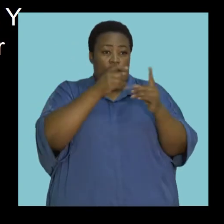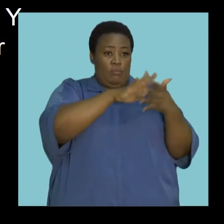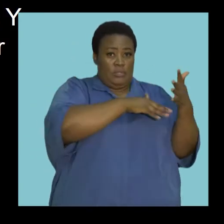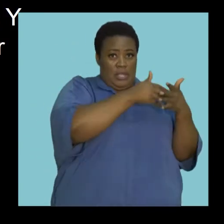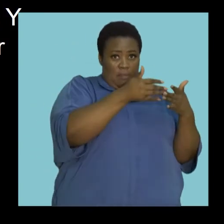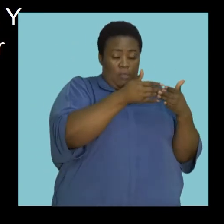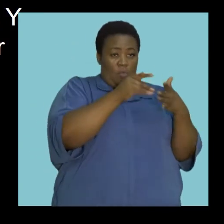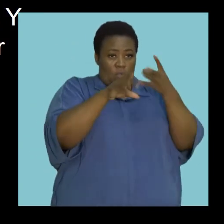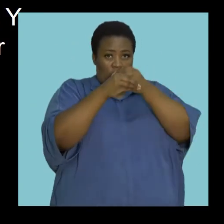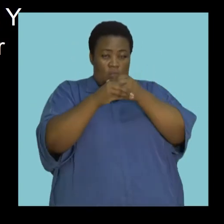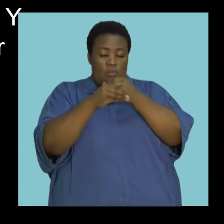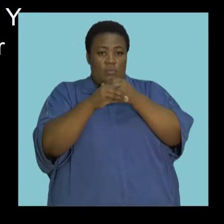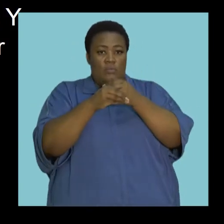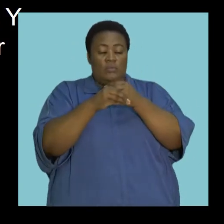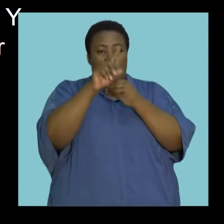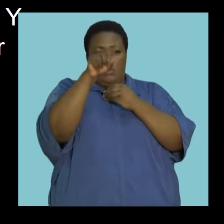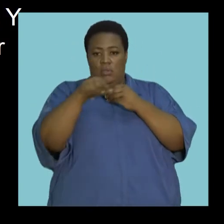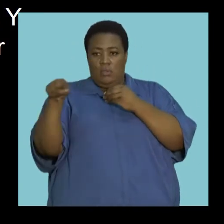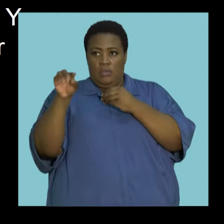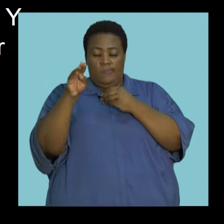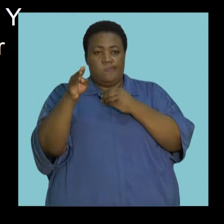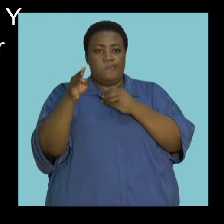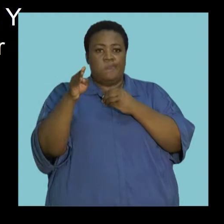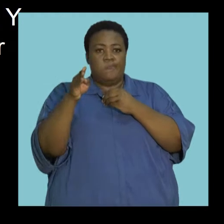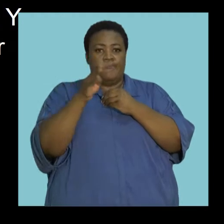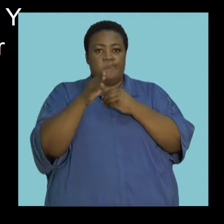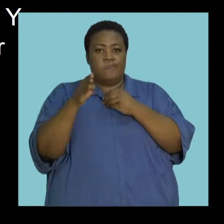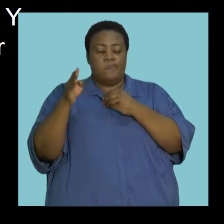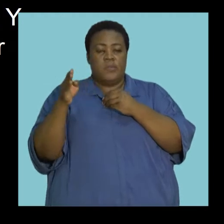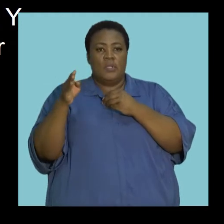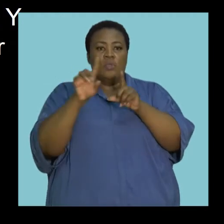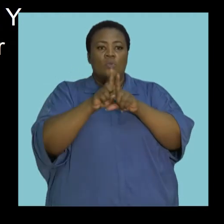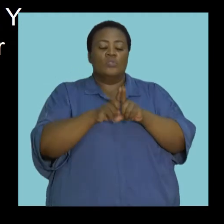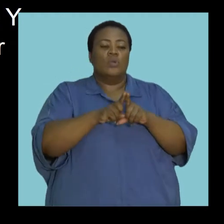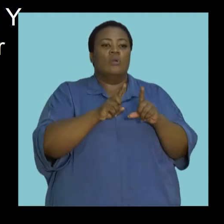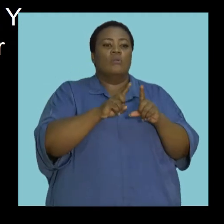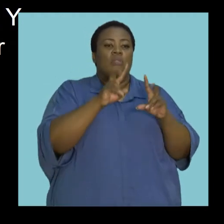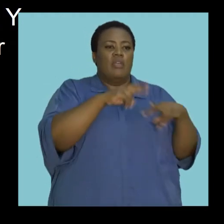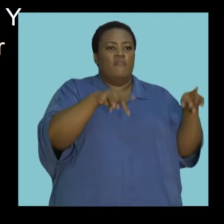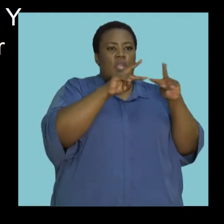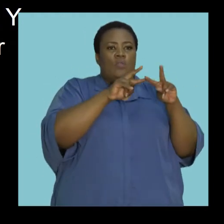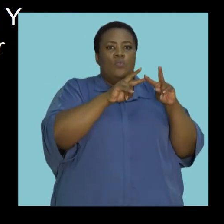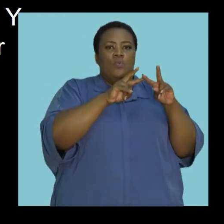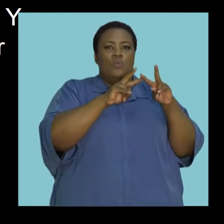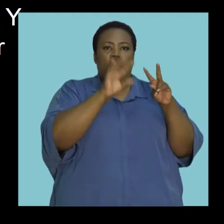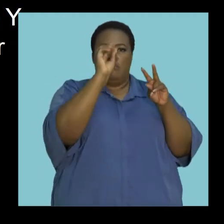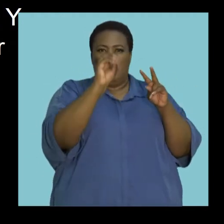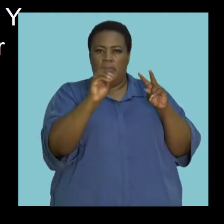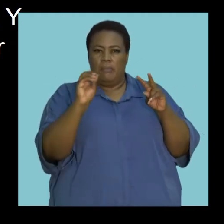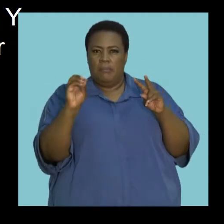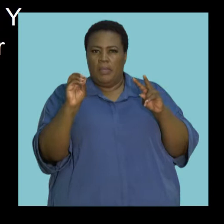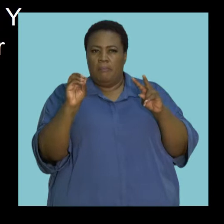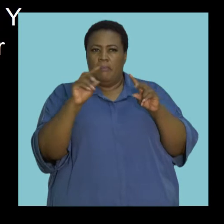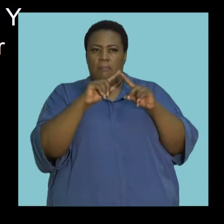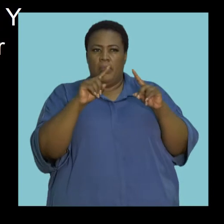table, and we've also ensured that the values are not directly plotted from the graph,